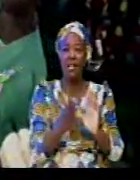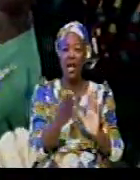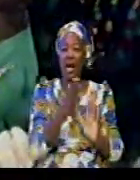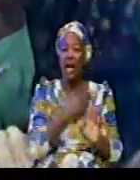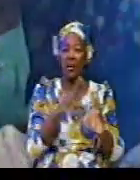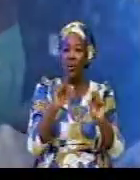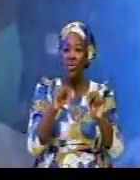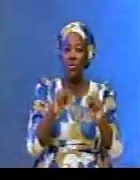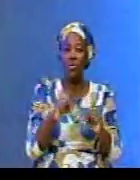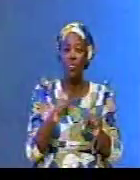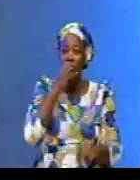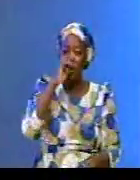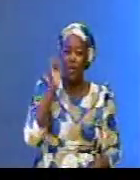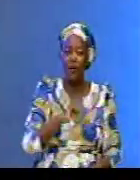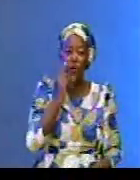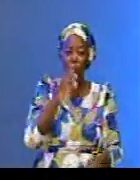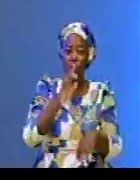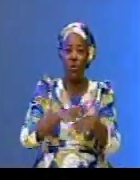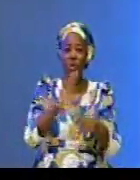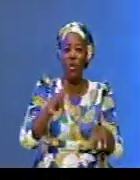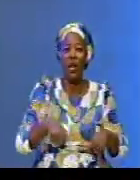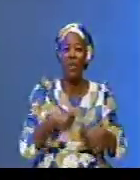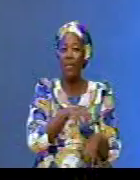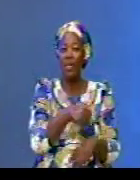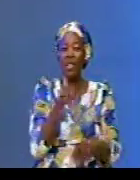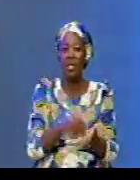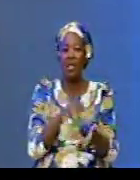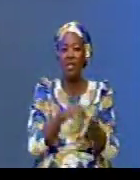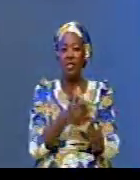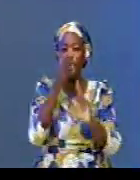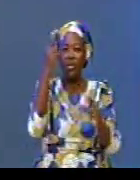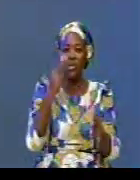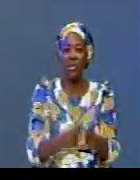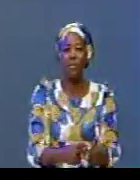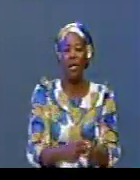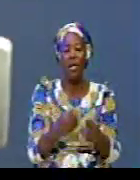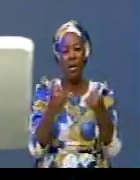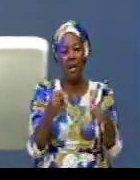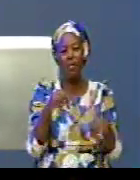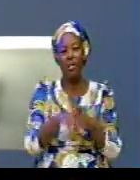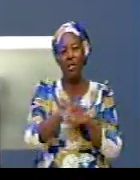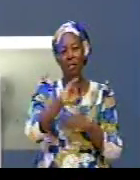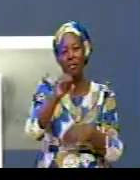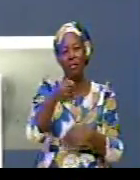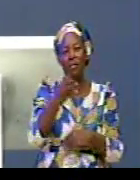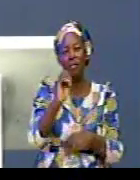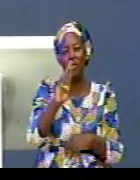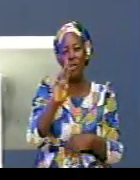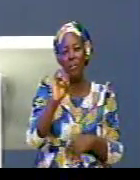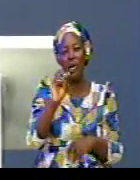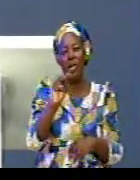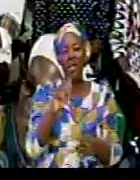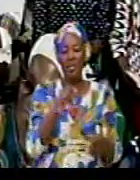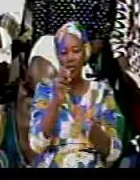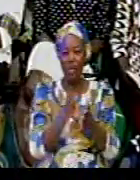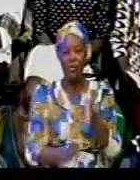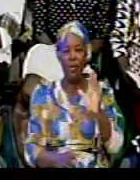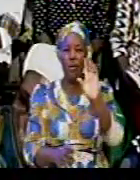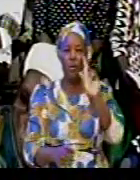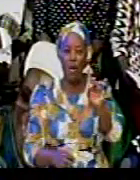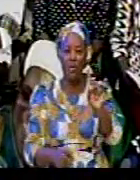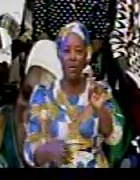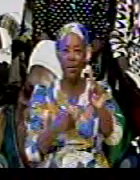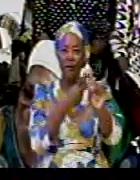his supernatural presence, and no evil will touch your life again.